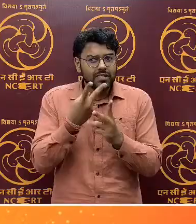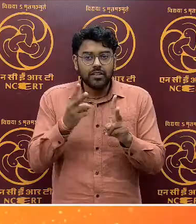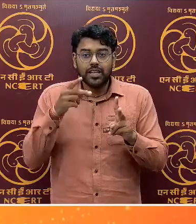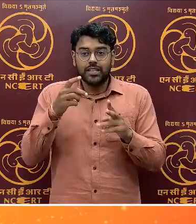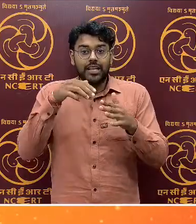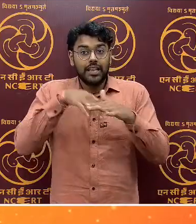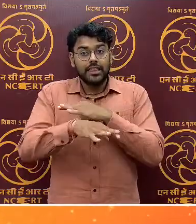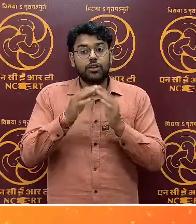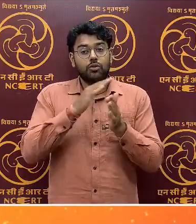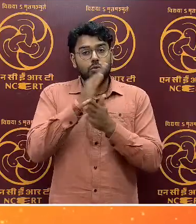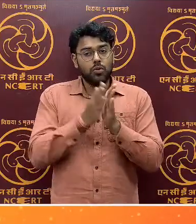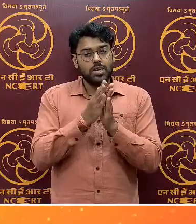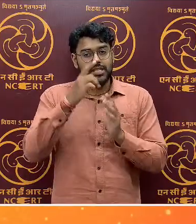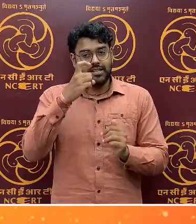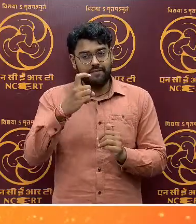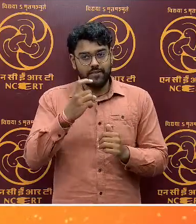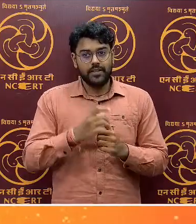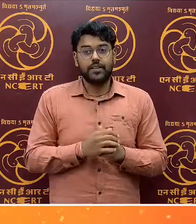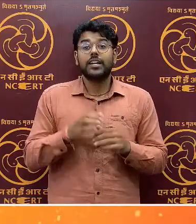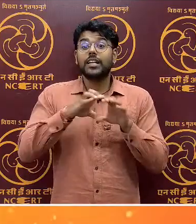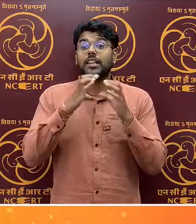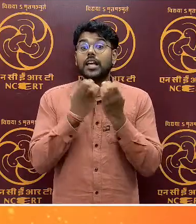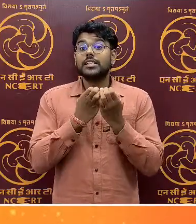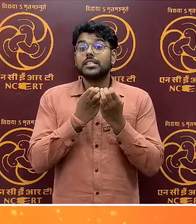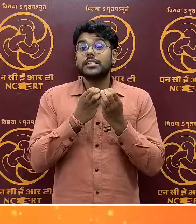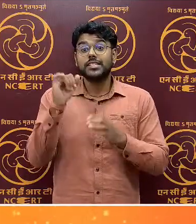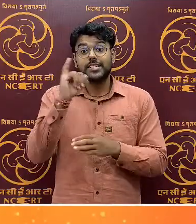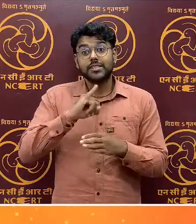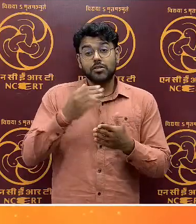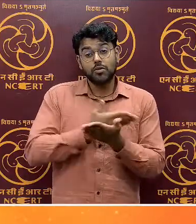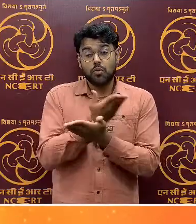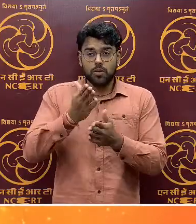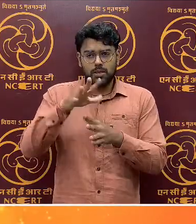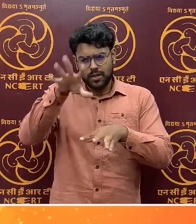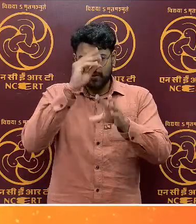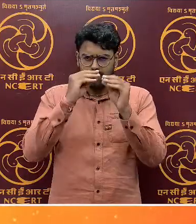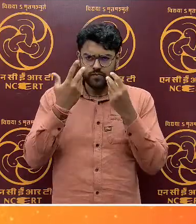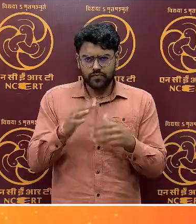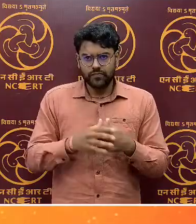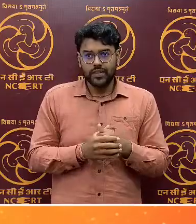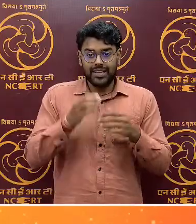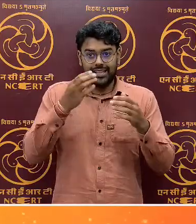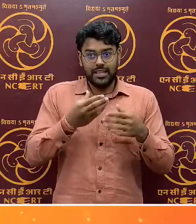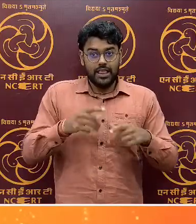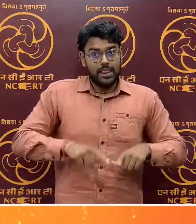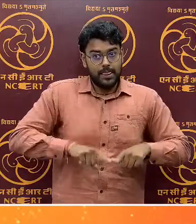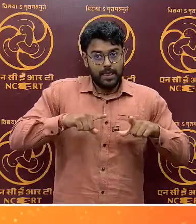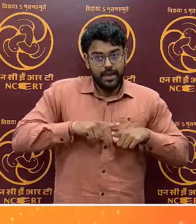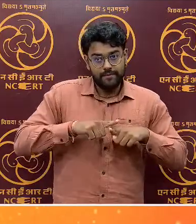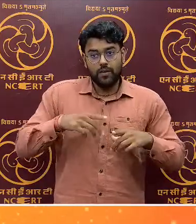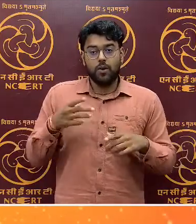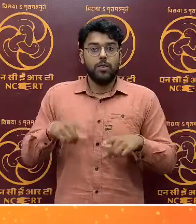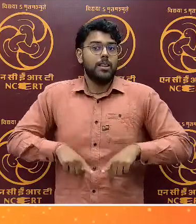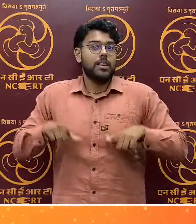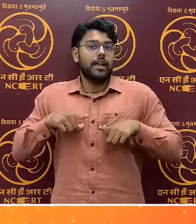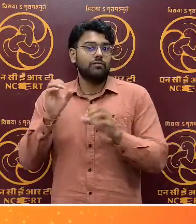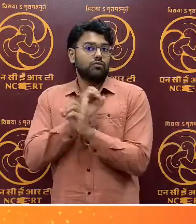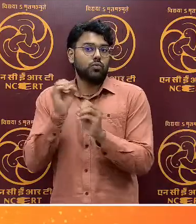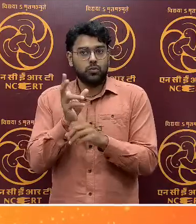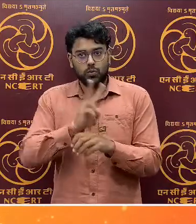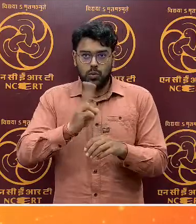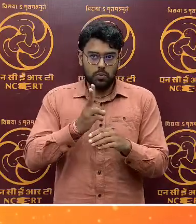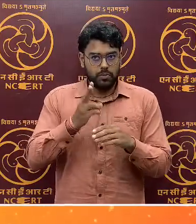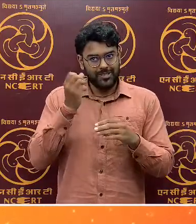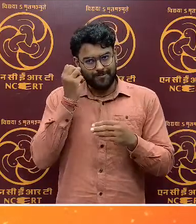features, right? This comes in grade 6 wherein children differentiate between living and non-living organisms. Yeah. So, they